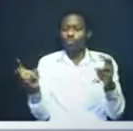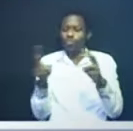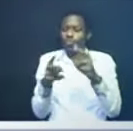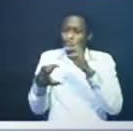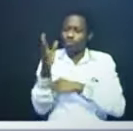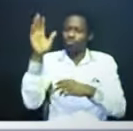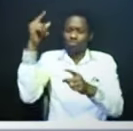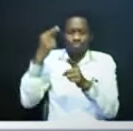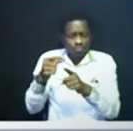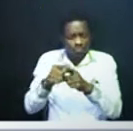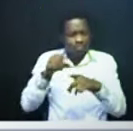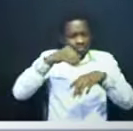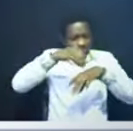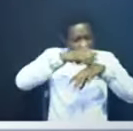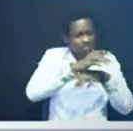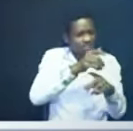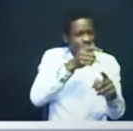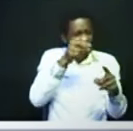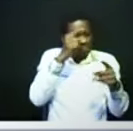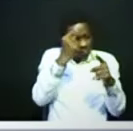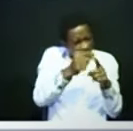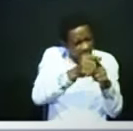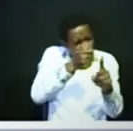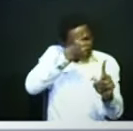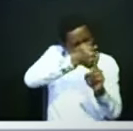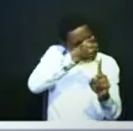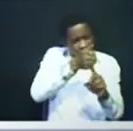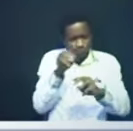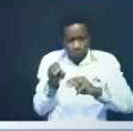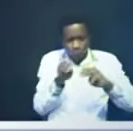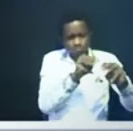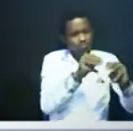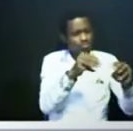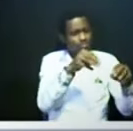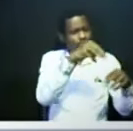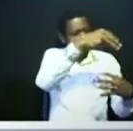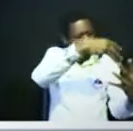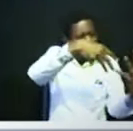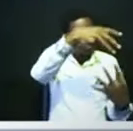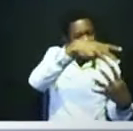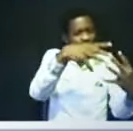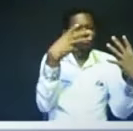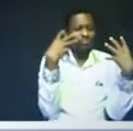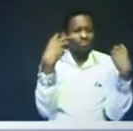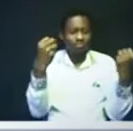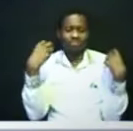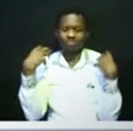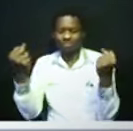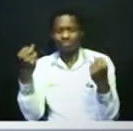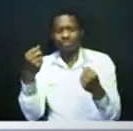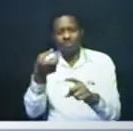unaccompanied to heal and to rescue, even from the grave.